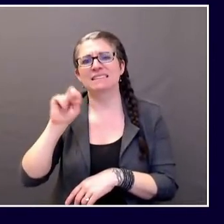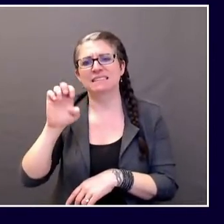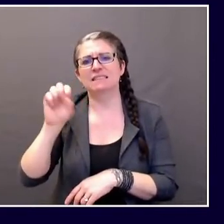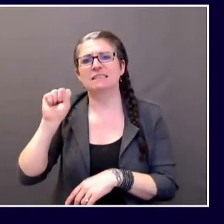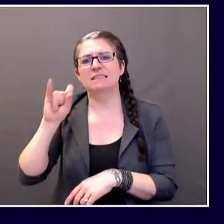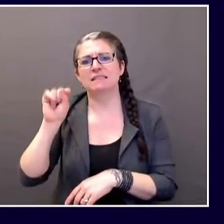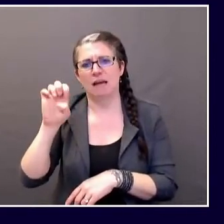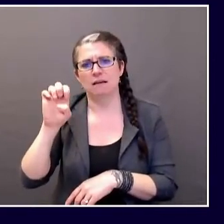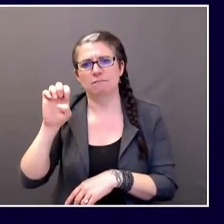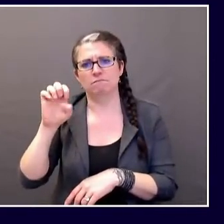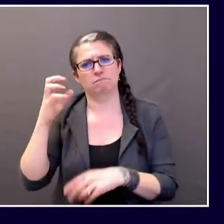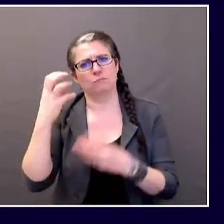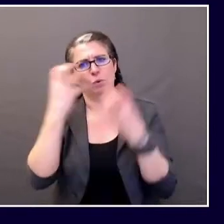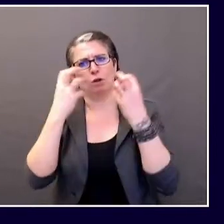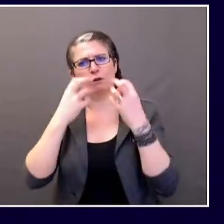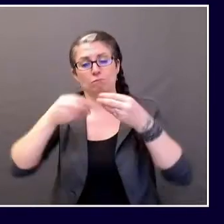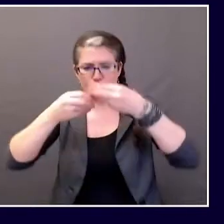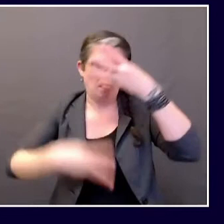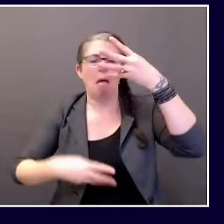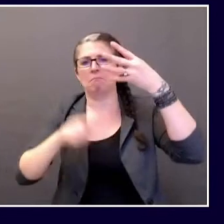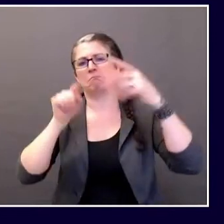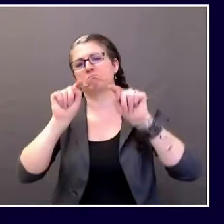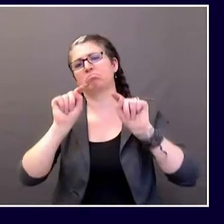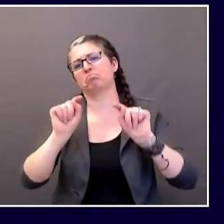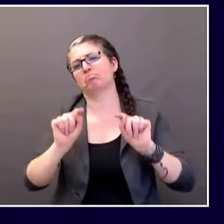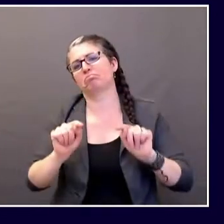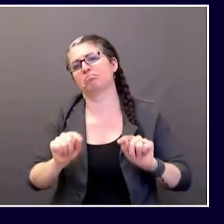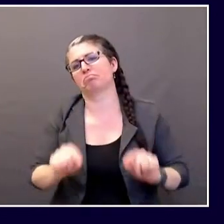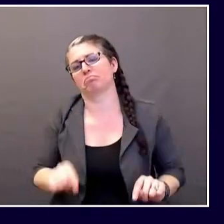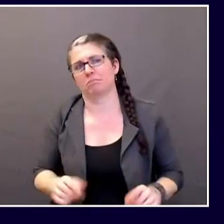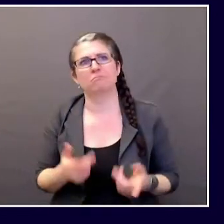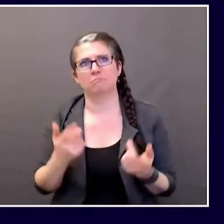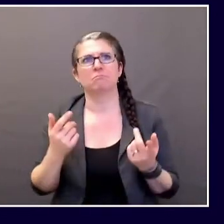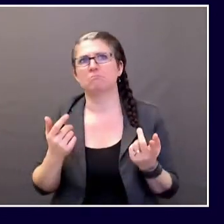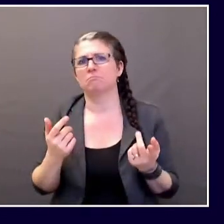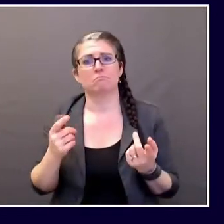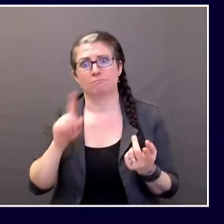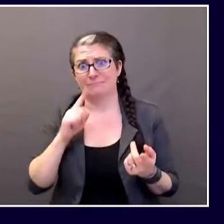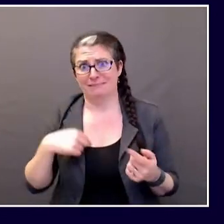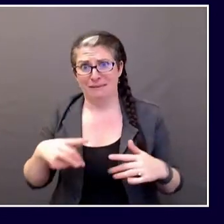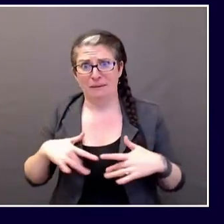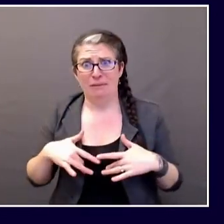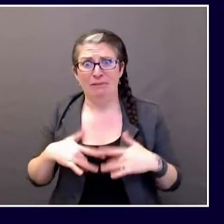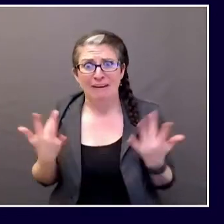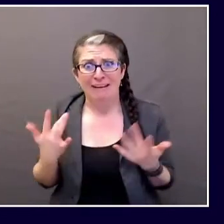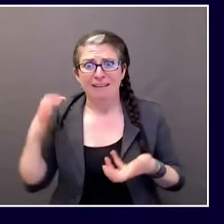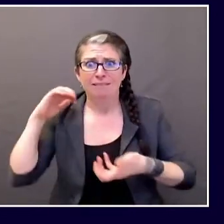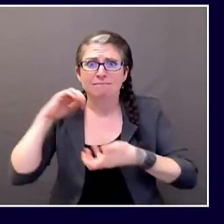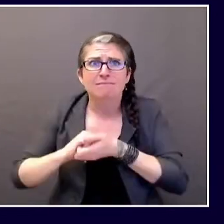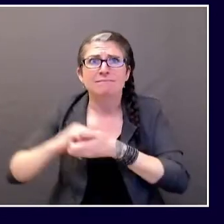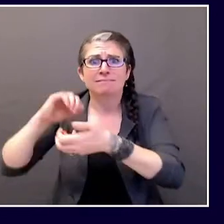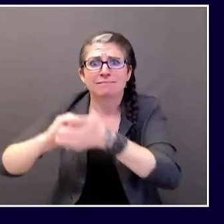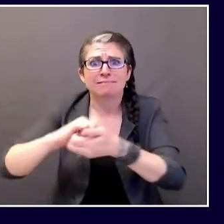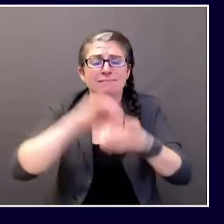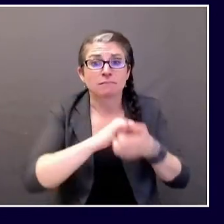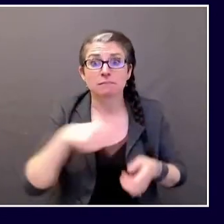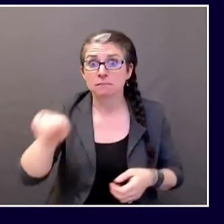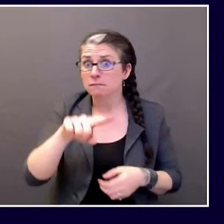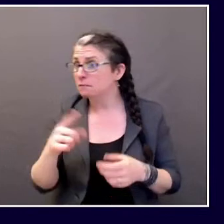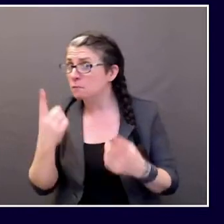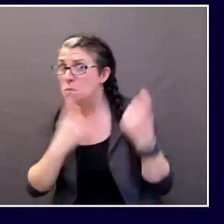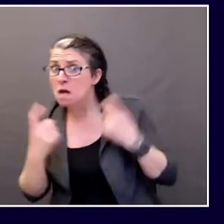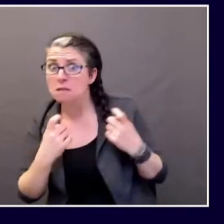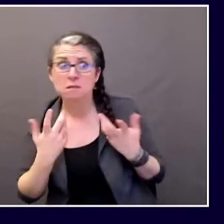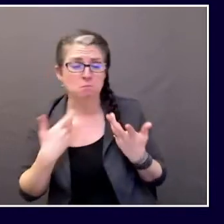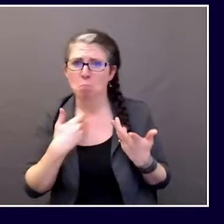equitably as possible. But it's an exciting new week, and we're happy to answer questions about all these great new options. Dr. Shaw? Great, thanks, Commissioner.